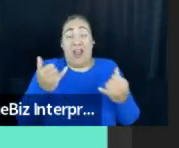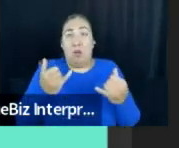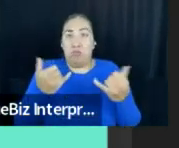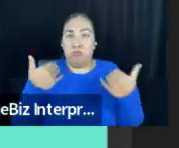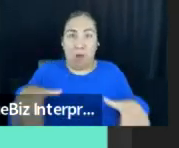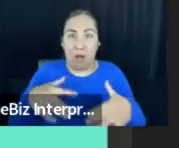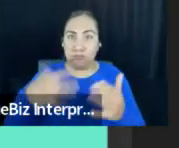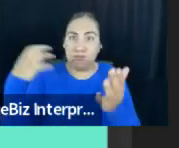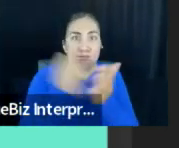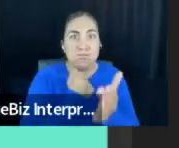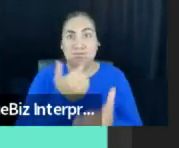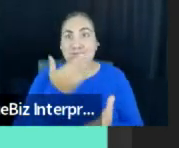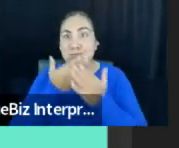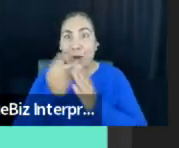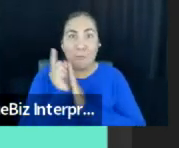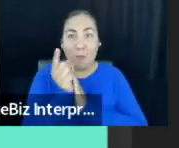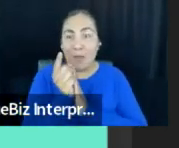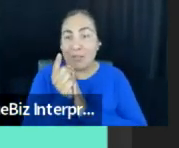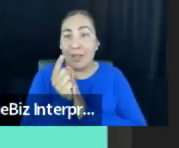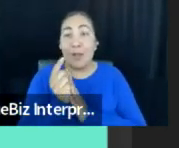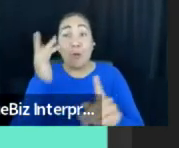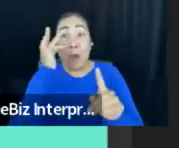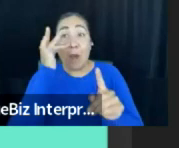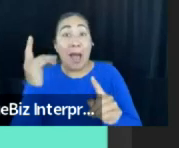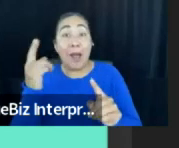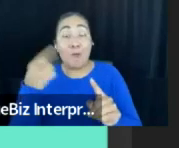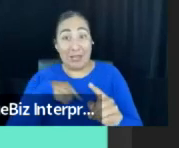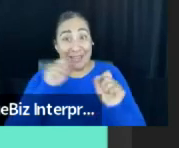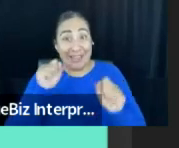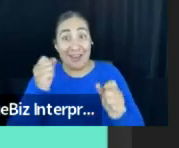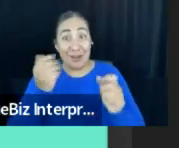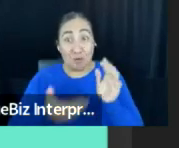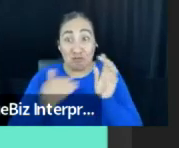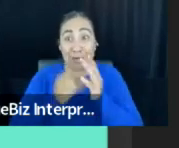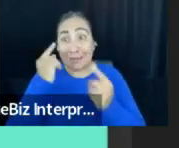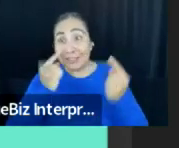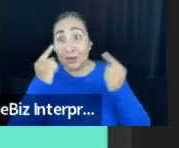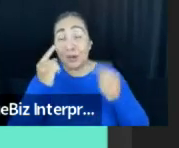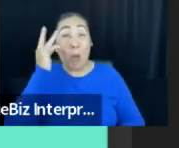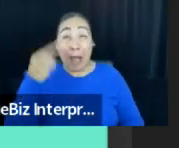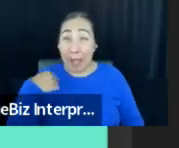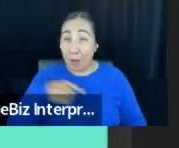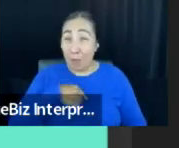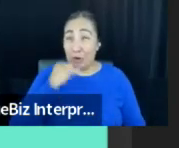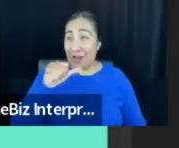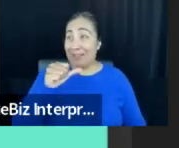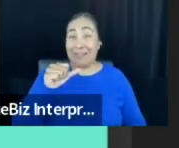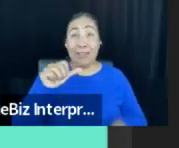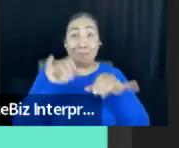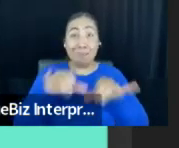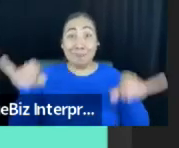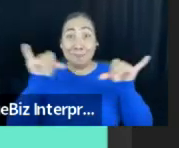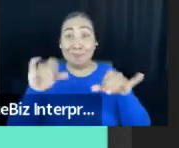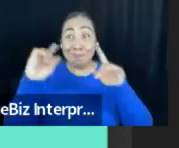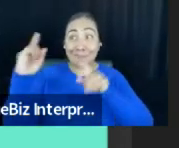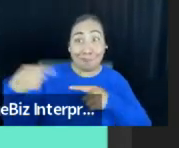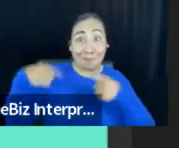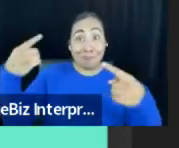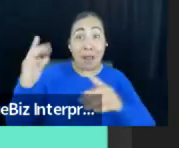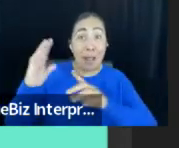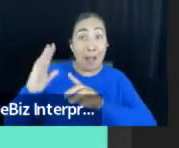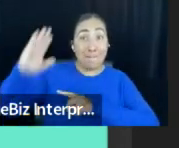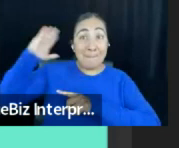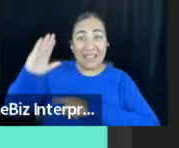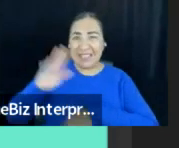things, because we're not in the inertia of how we've always done things. And in the past, there's never been an opportunity to